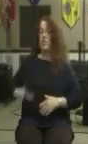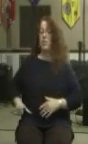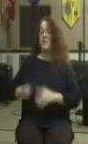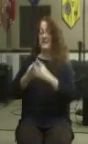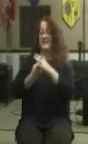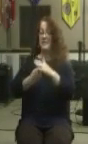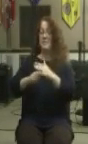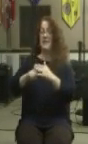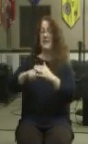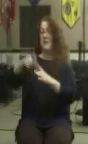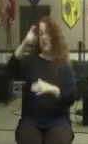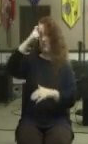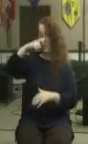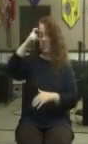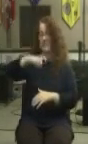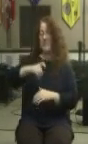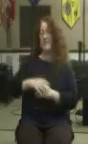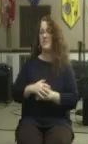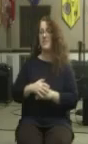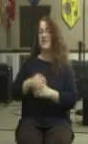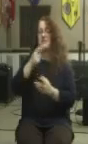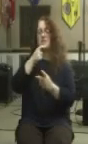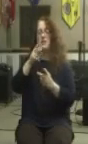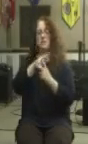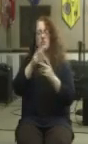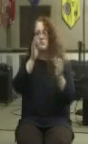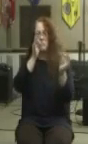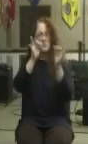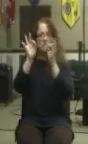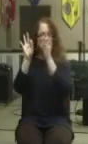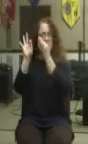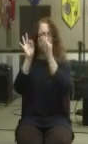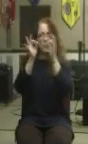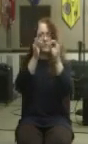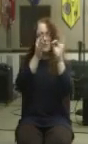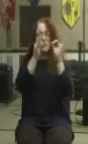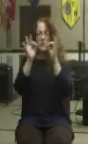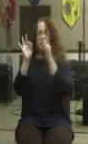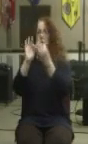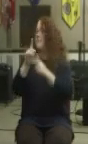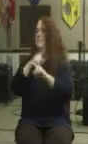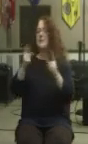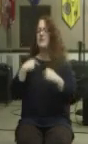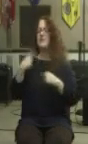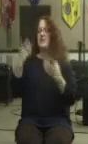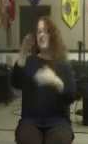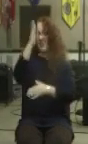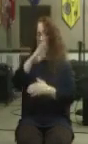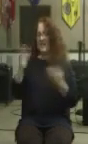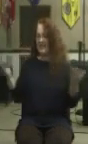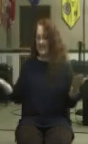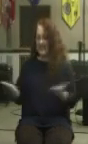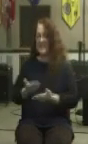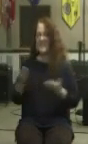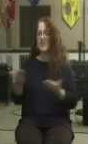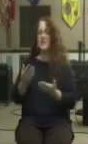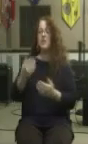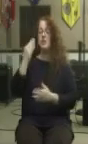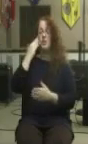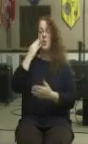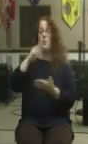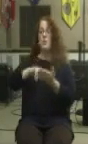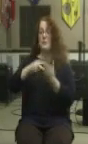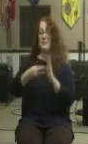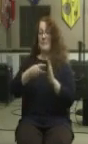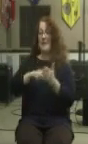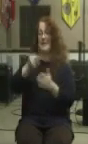beginning of wisdom. God is present here. It's sitting there just Googling. It's things that are happening. God is present here. Don't you